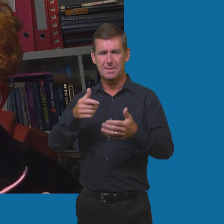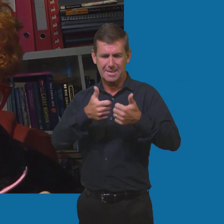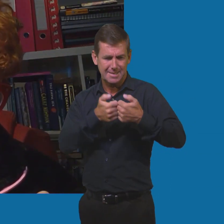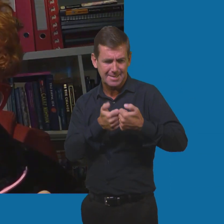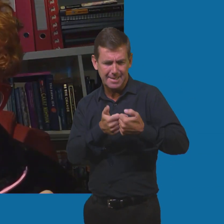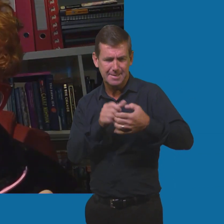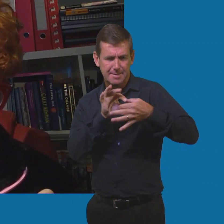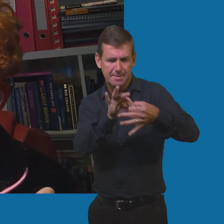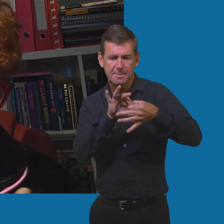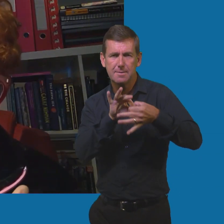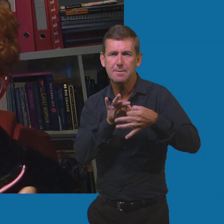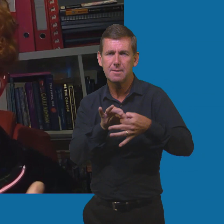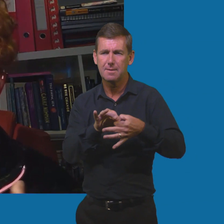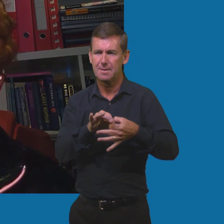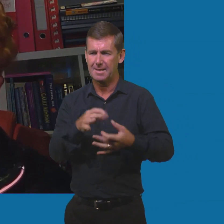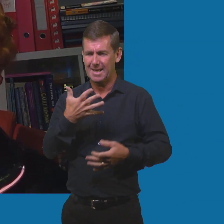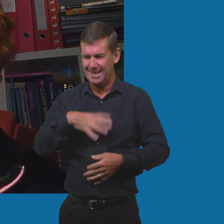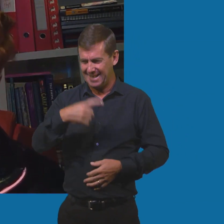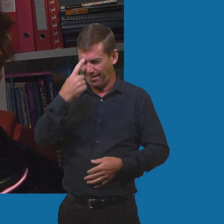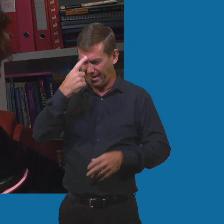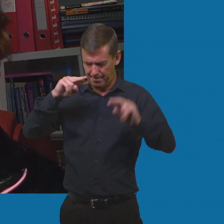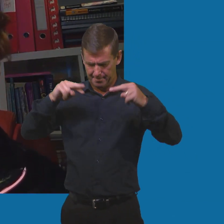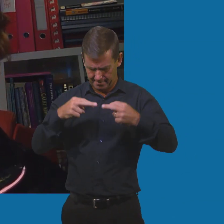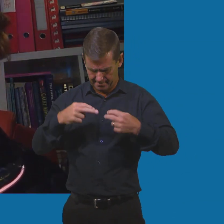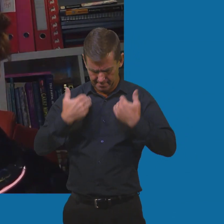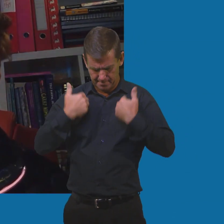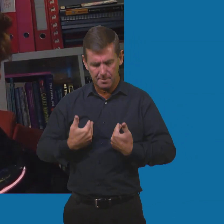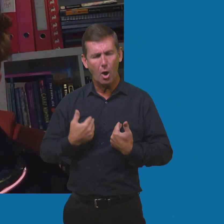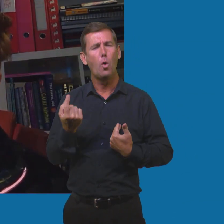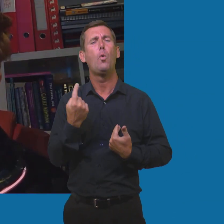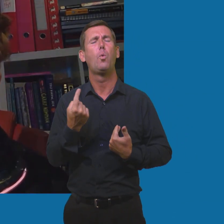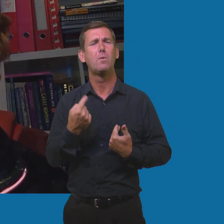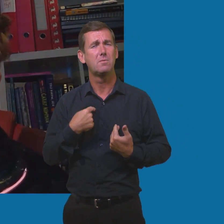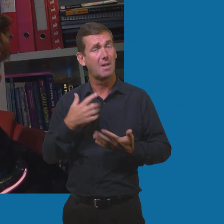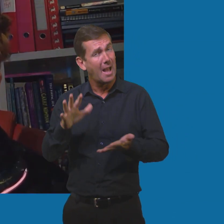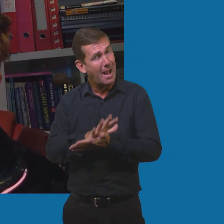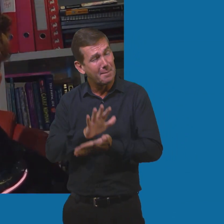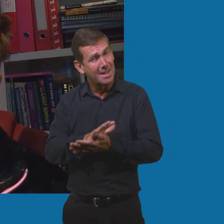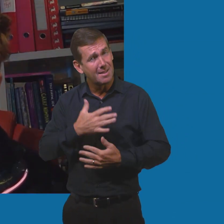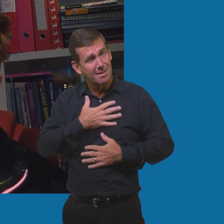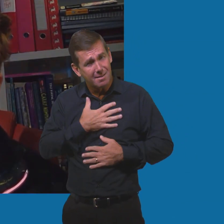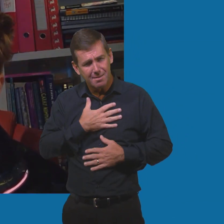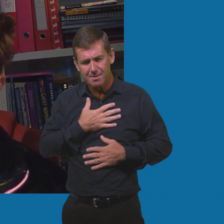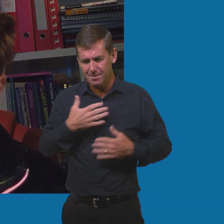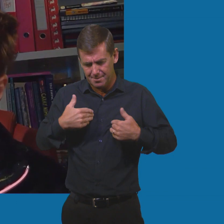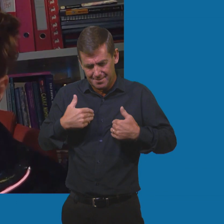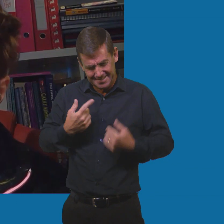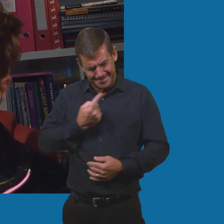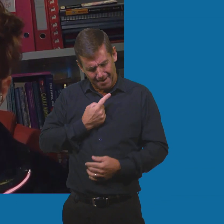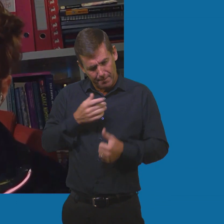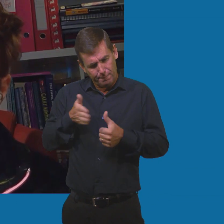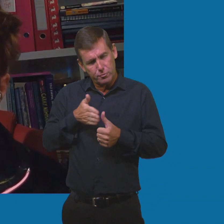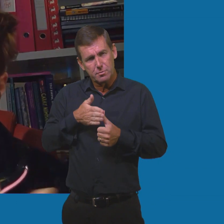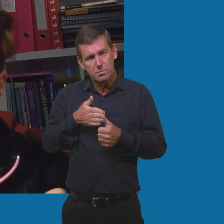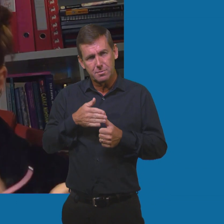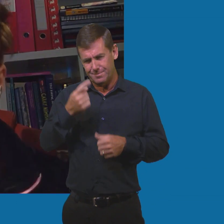that we think about who we are and who we want to be and whether we're happy with our own relationships with ourselves. Because I think particularly